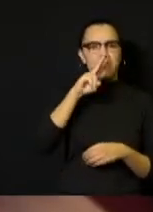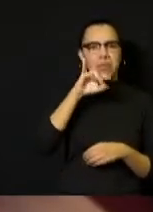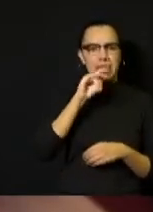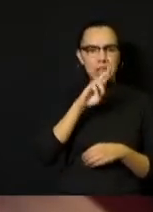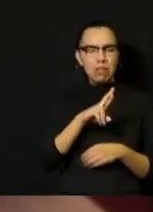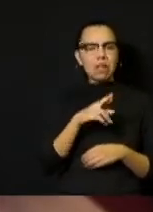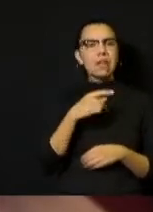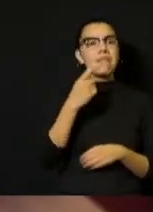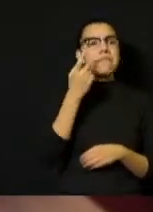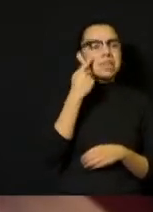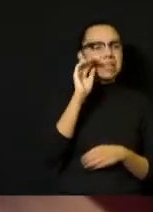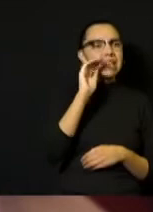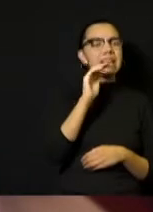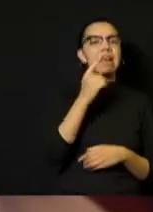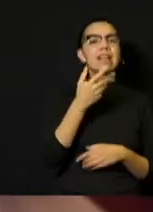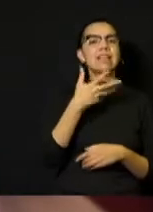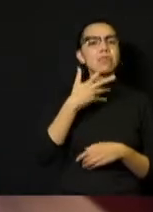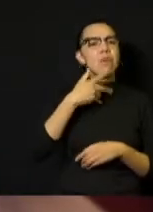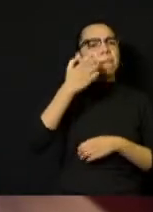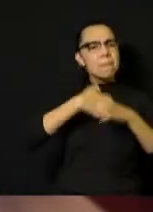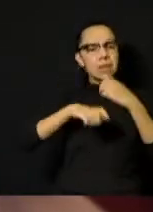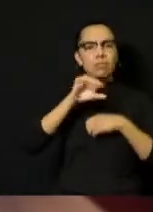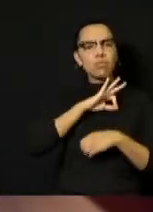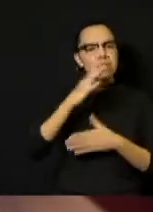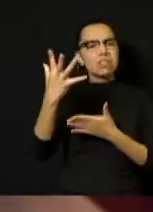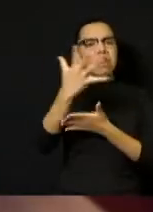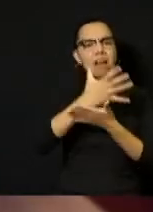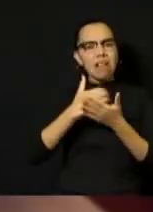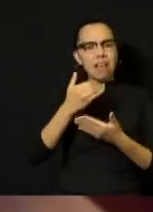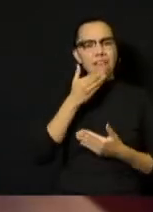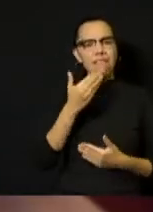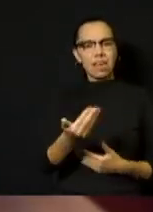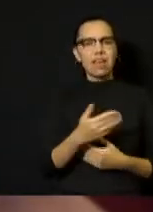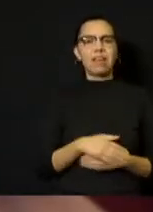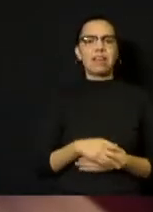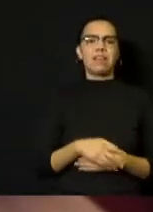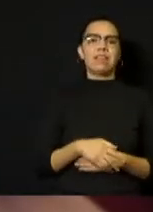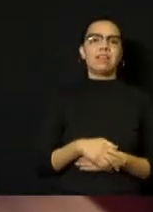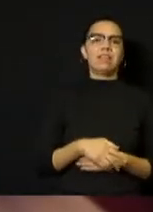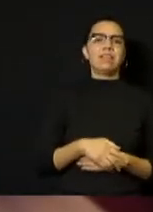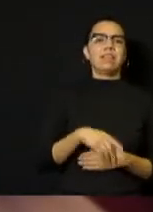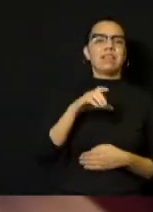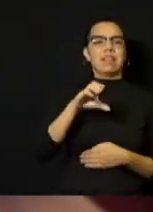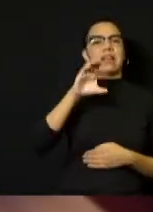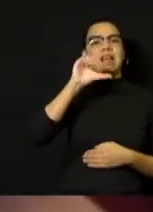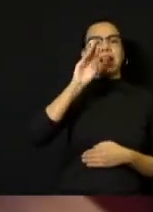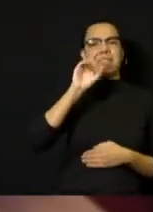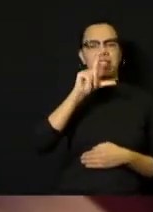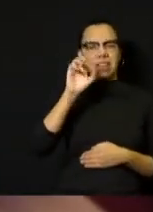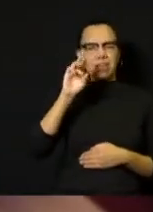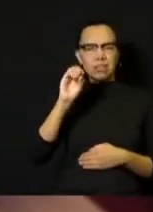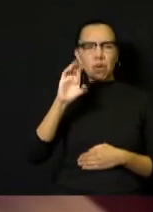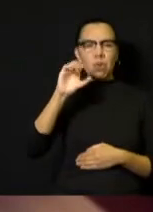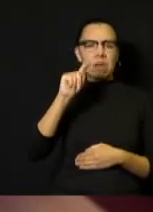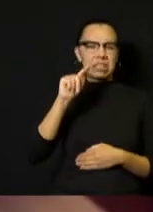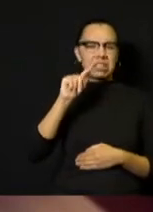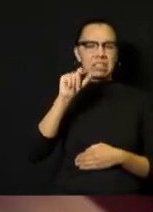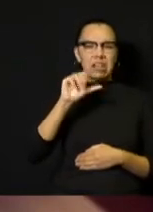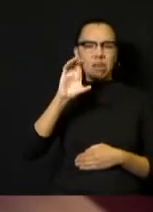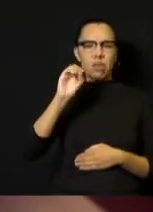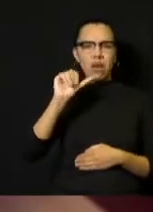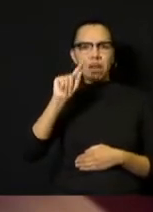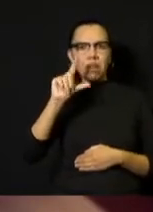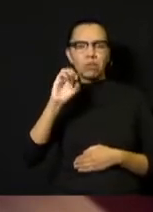me, Tocayo, there's a company where you can make a lot of money. You have these people.